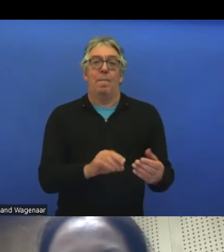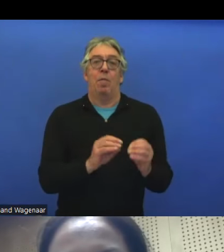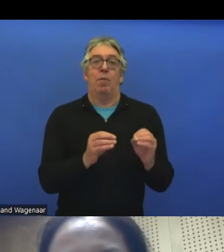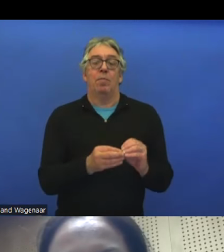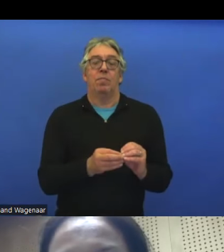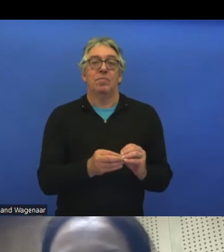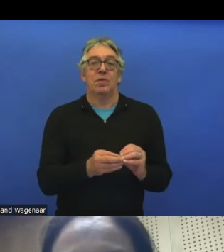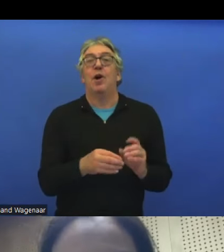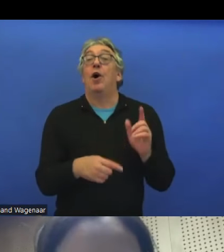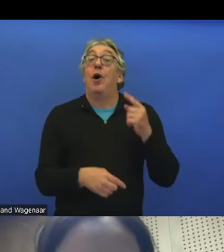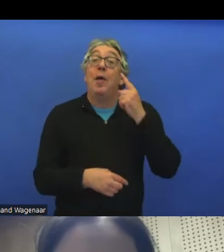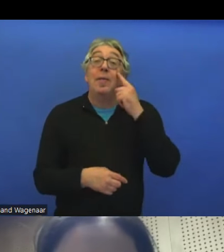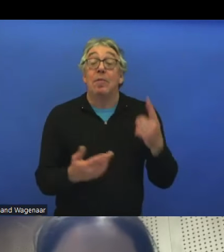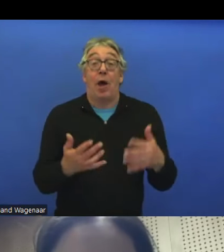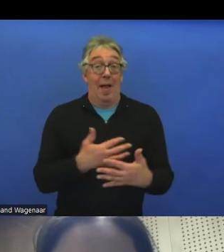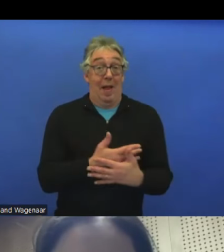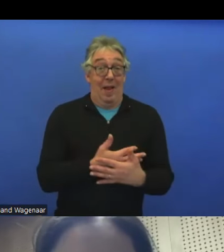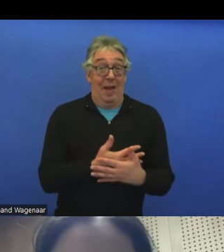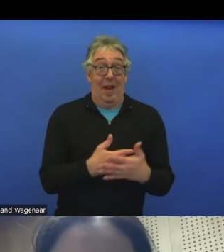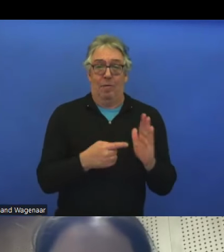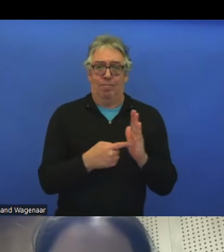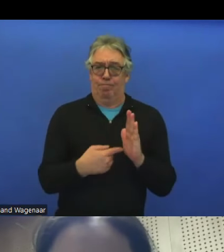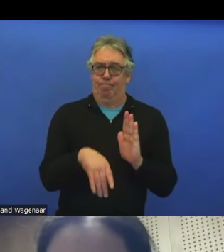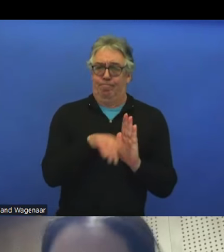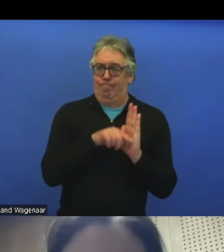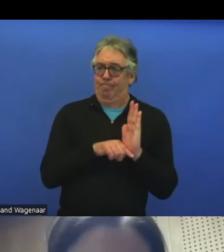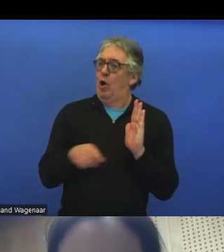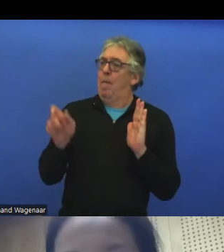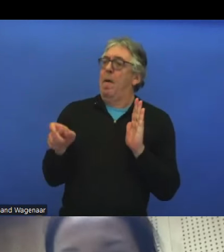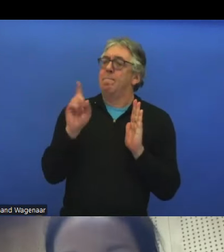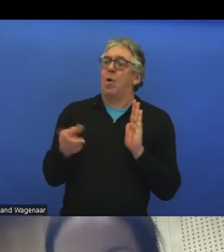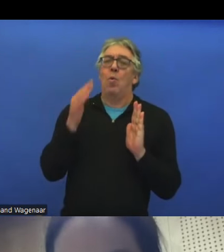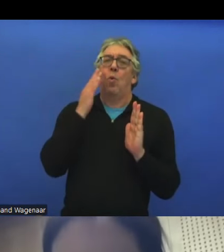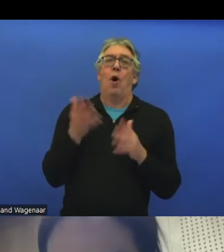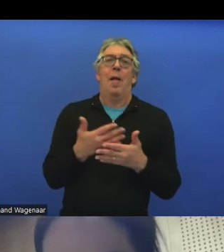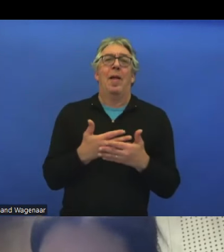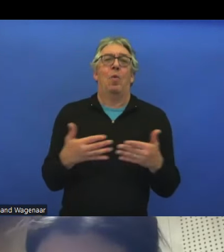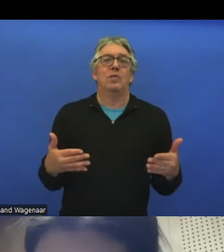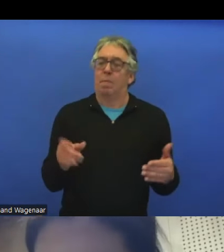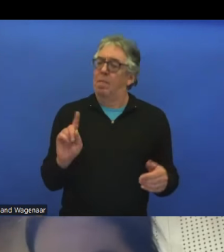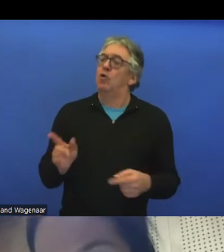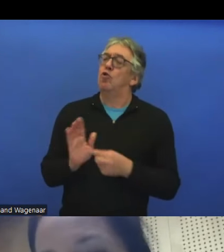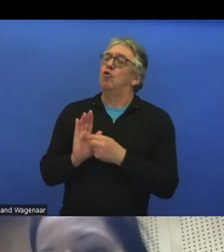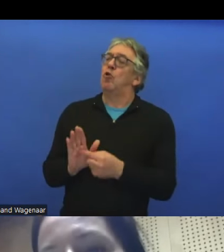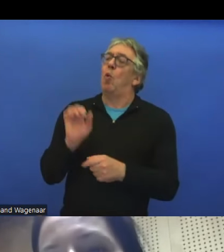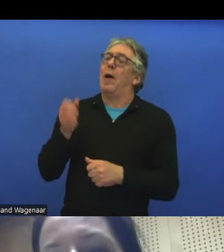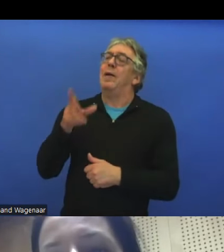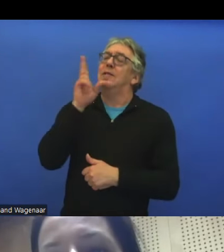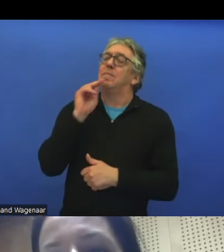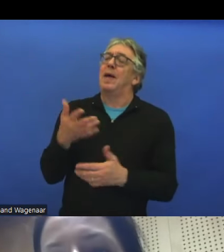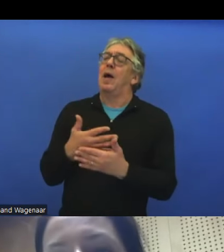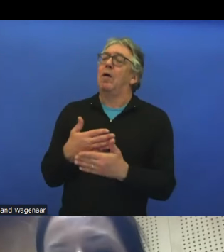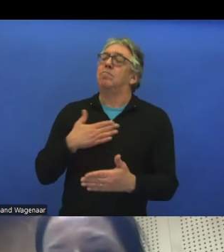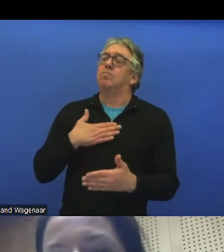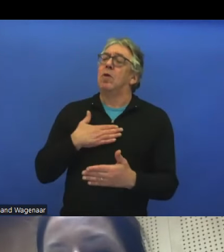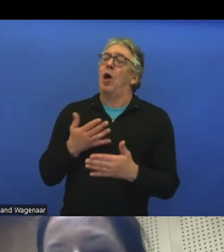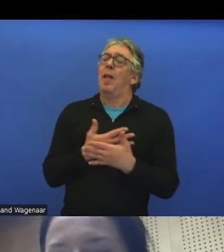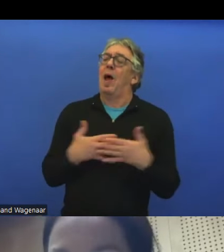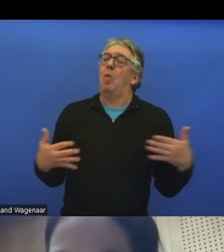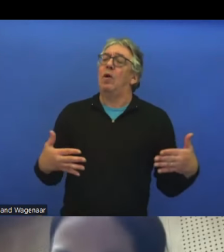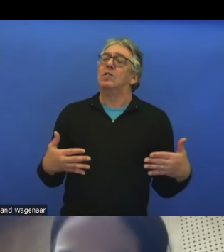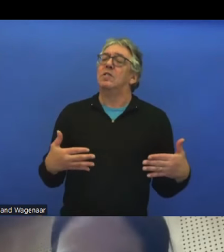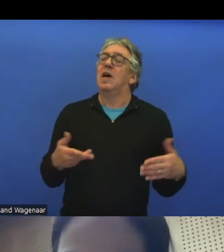of language requirements, like somebody needs to demonstrate that they can speak a language, or that they need